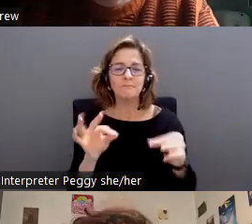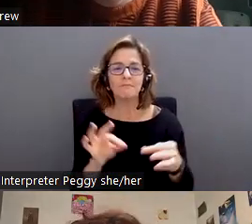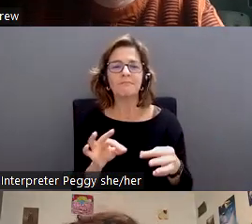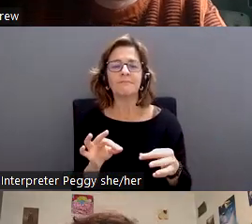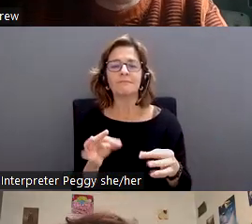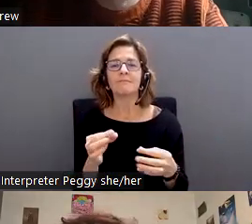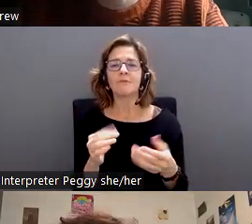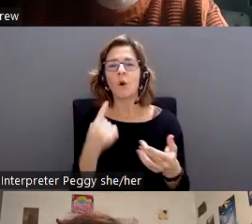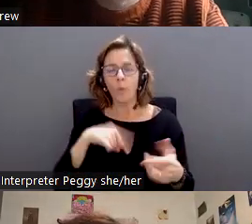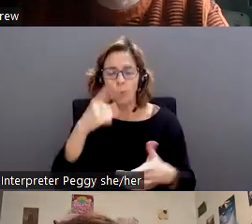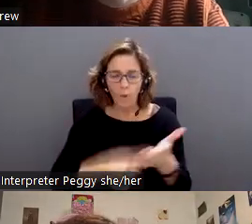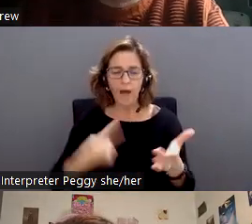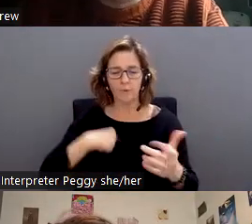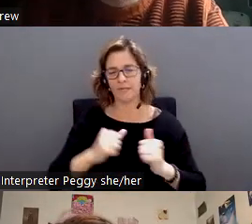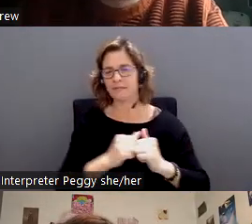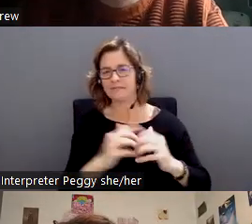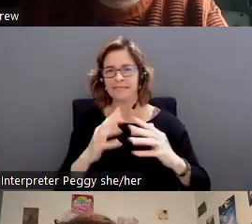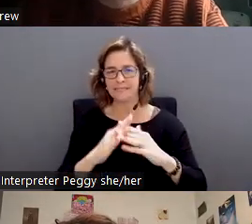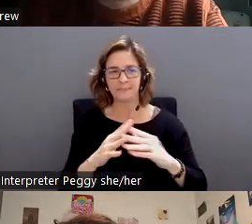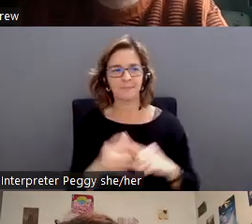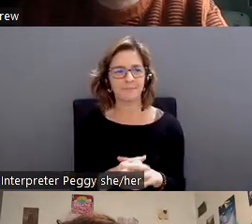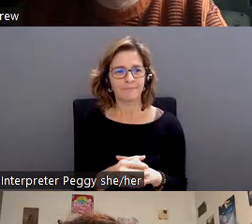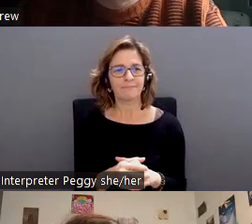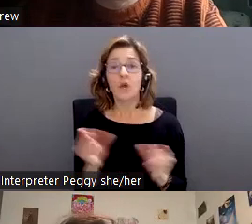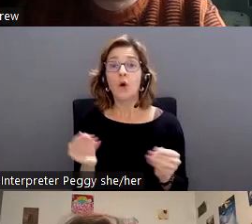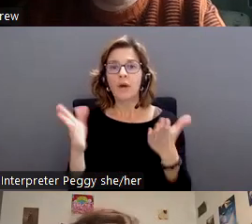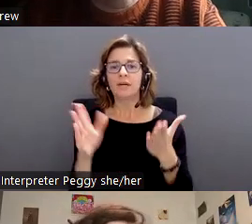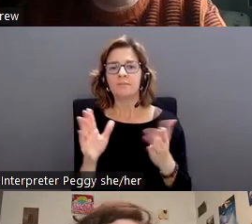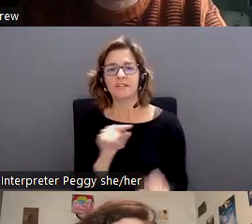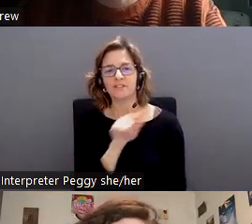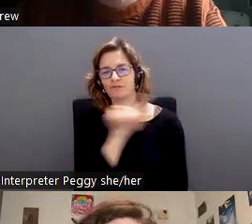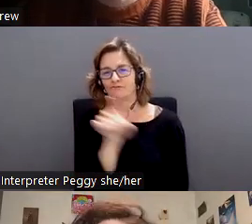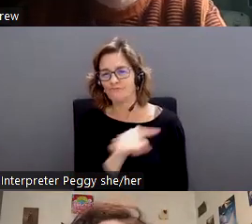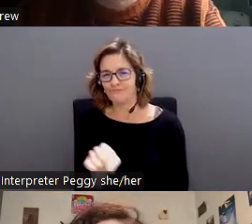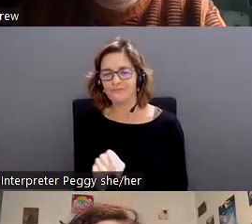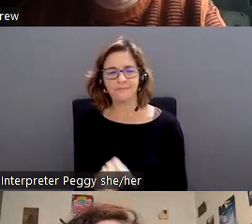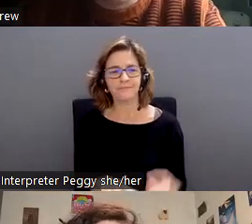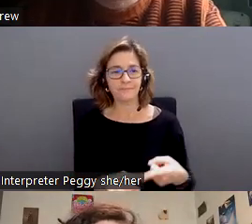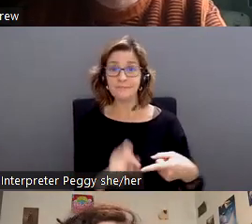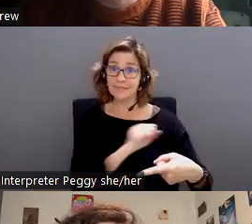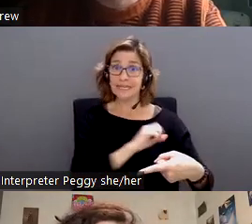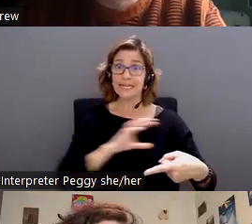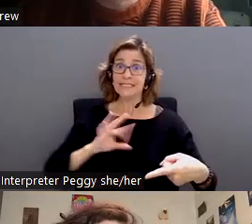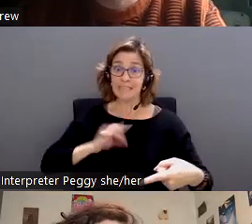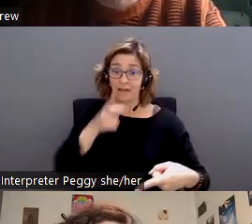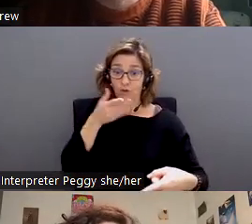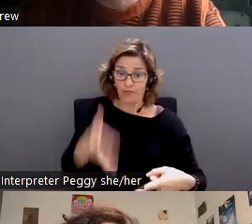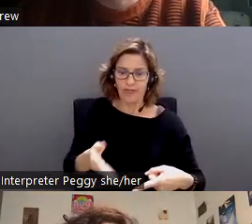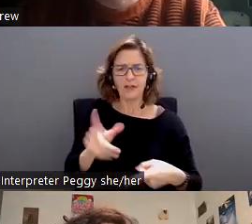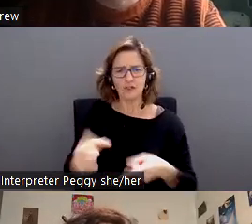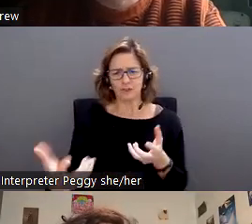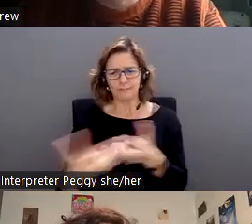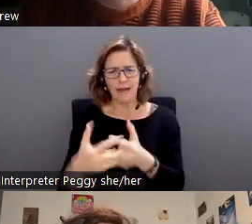So here, those are some of the recommendations you saw quickly. Just for example, that staff should reflect the residents,